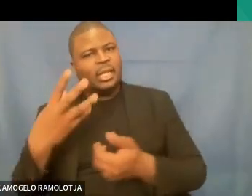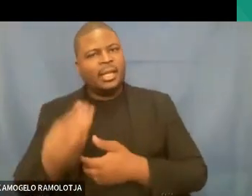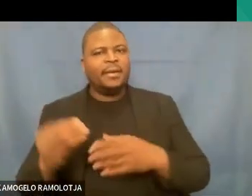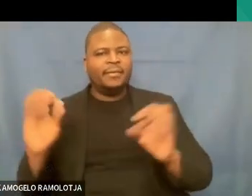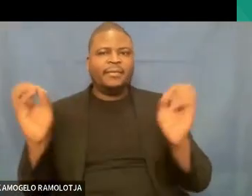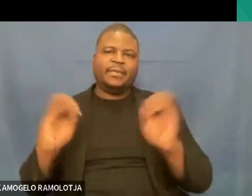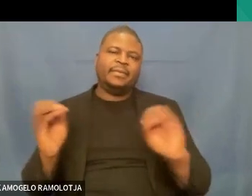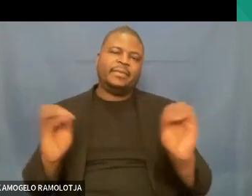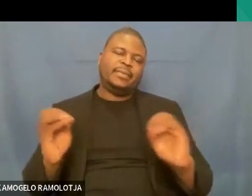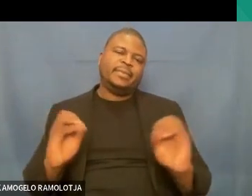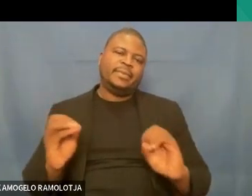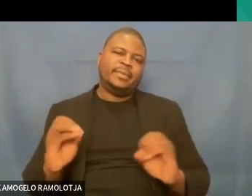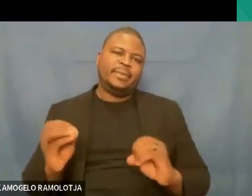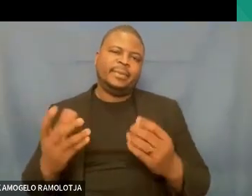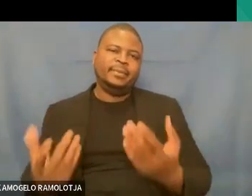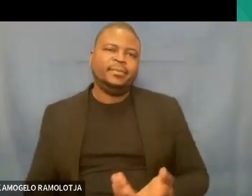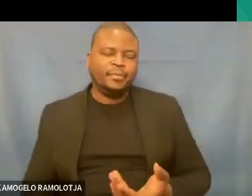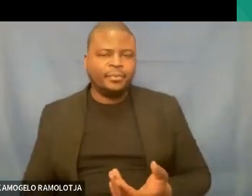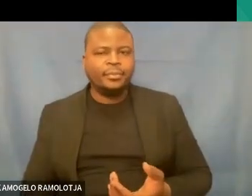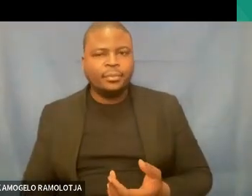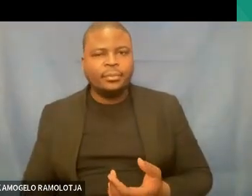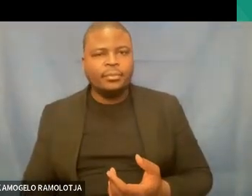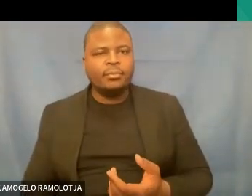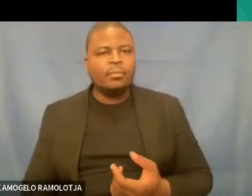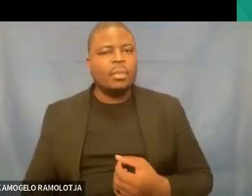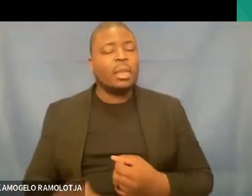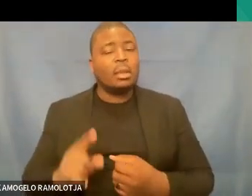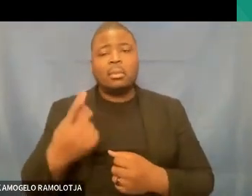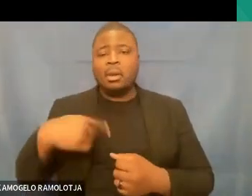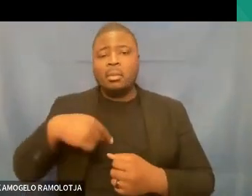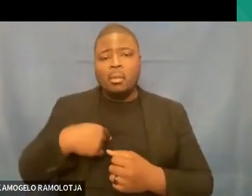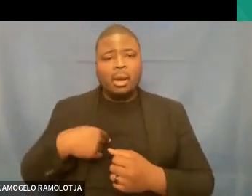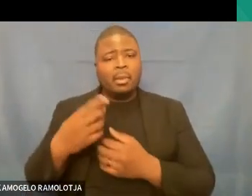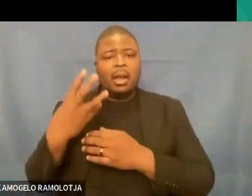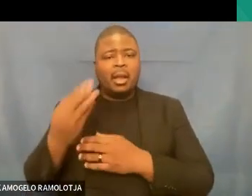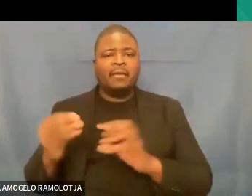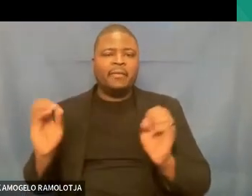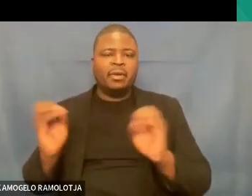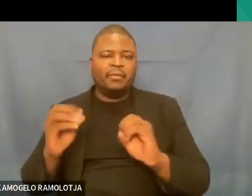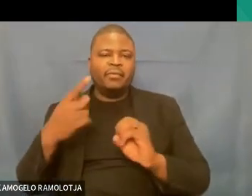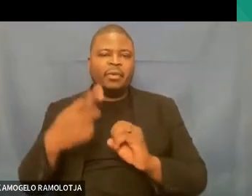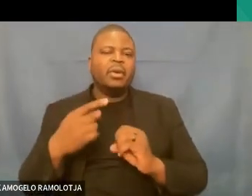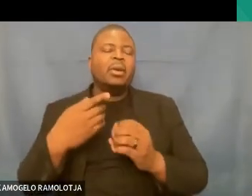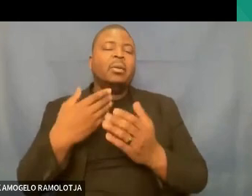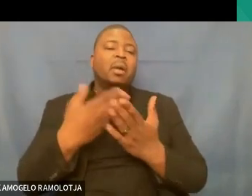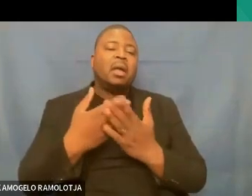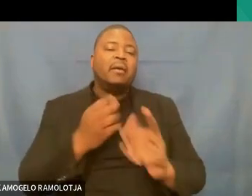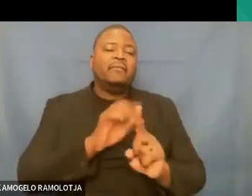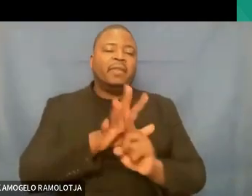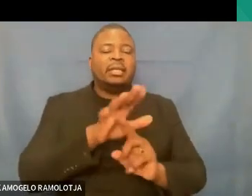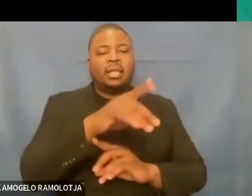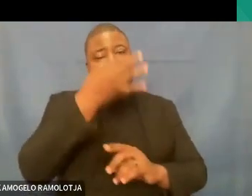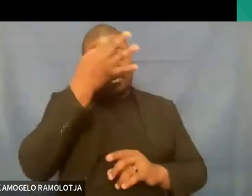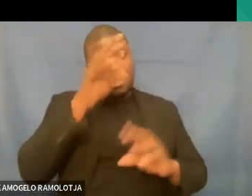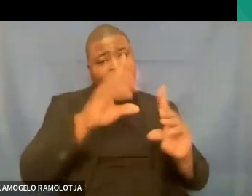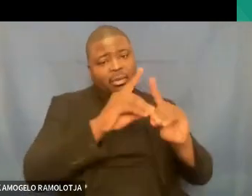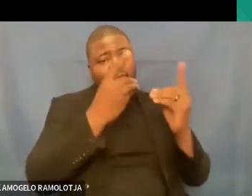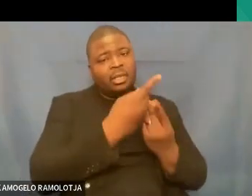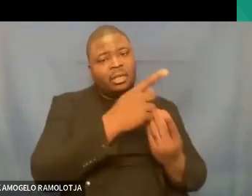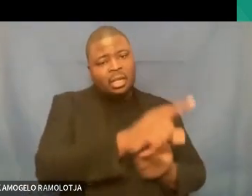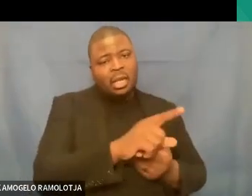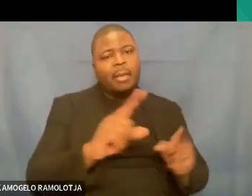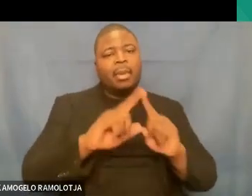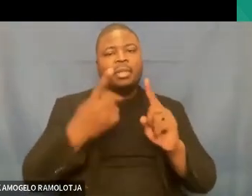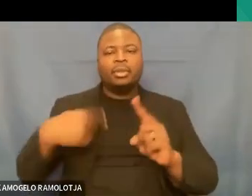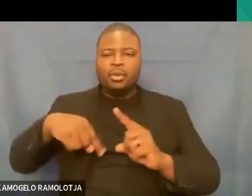key populations that are visiting our facilities and all other government institutions. So we need to build this capacity. We